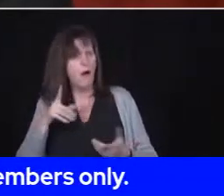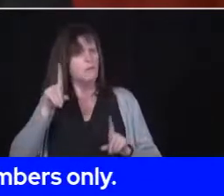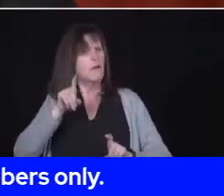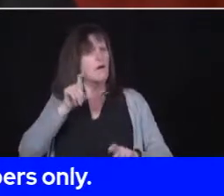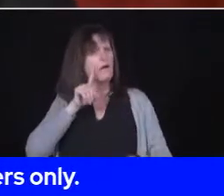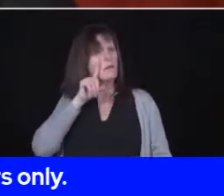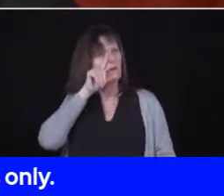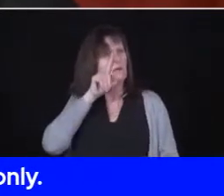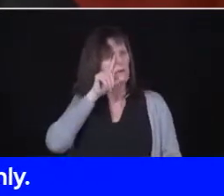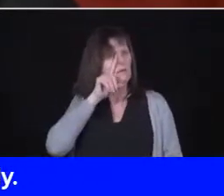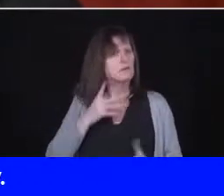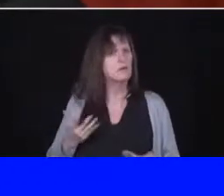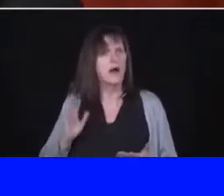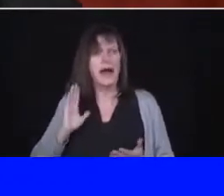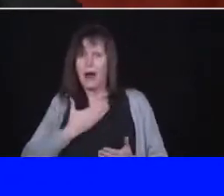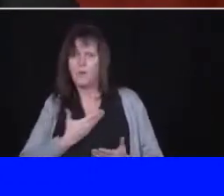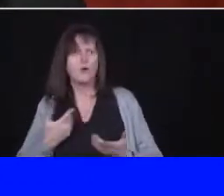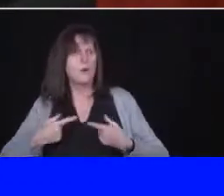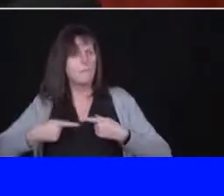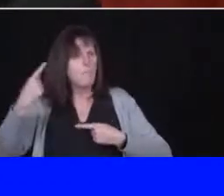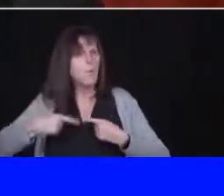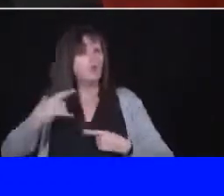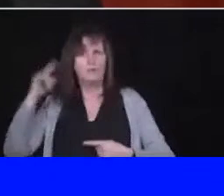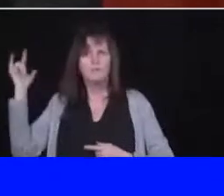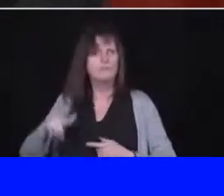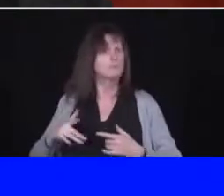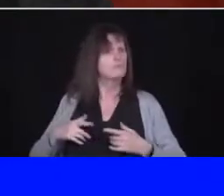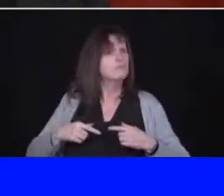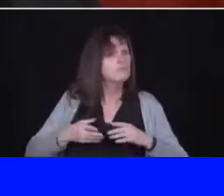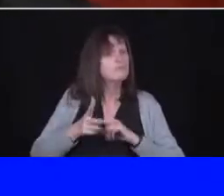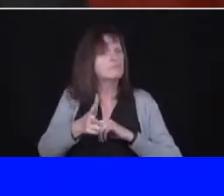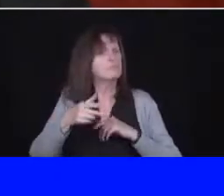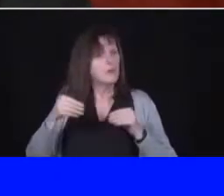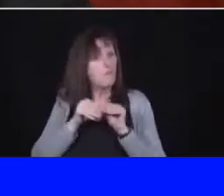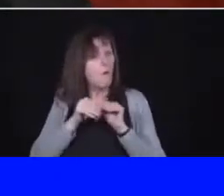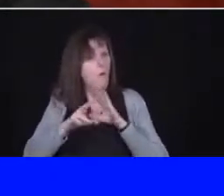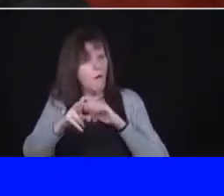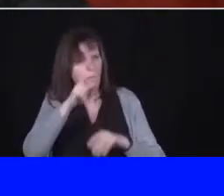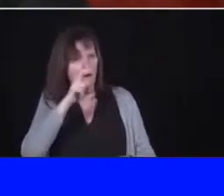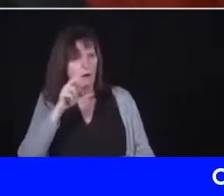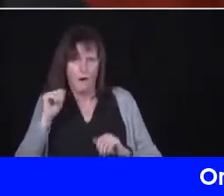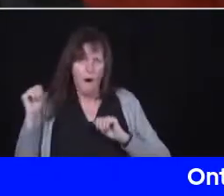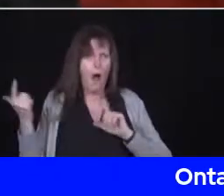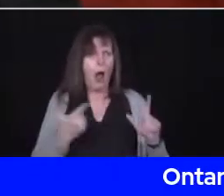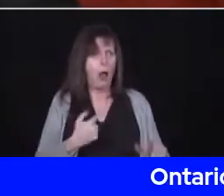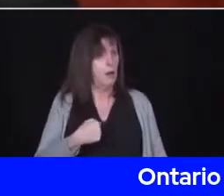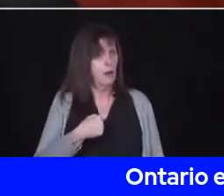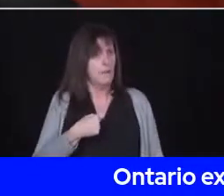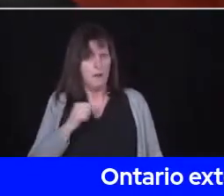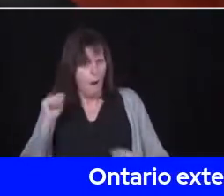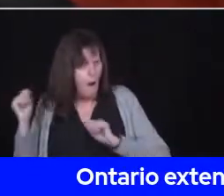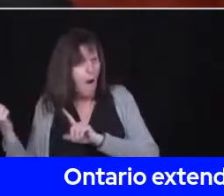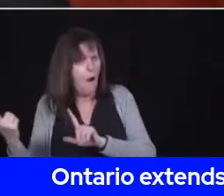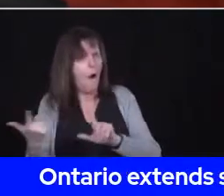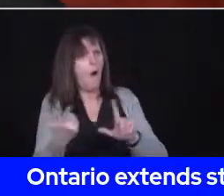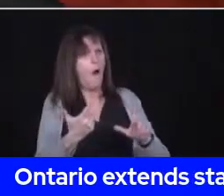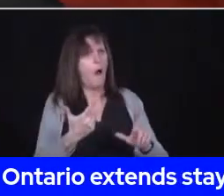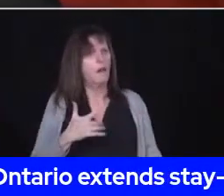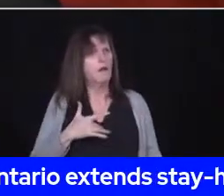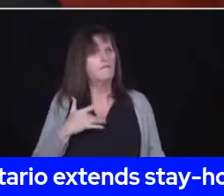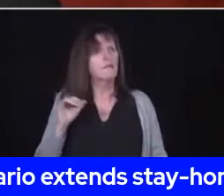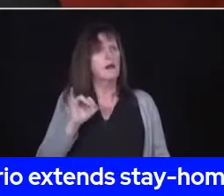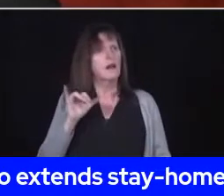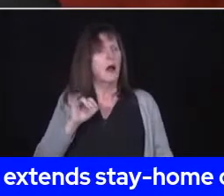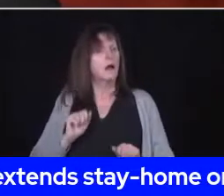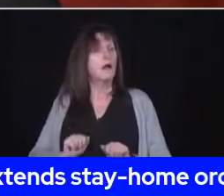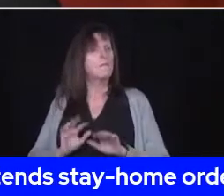You know, folks, it's like we are all, not me, I'm not worried about myself. It's like we've all been pushing this boulder up a mountain.